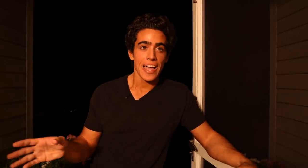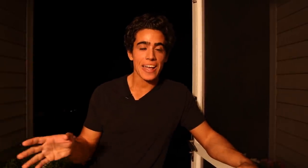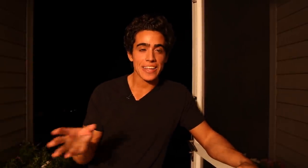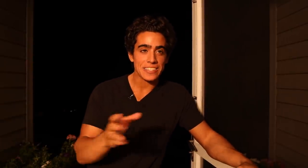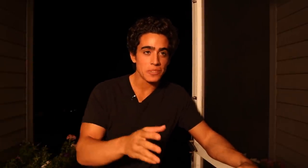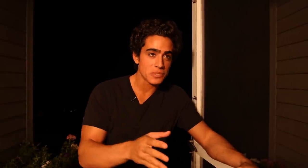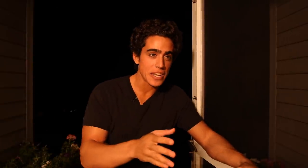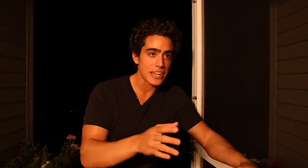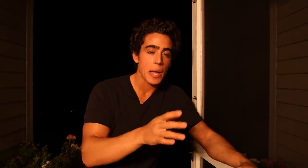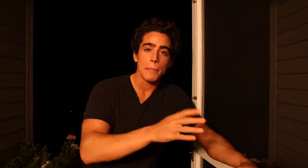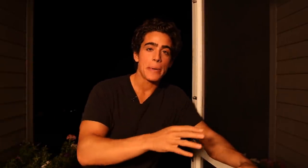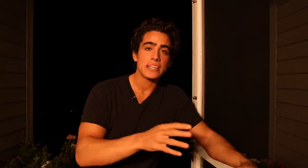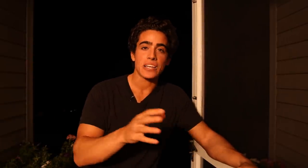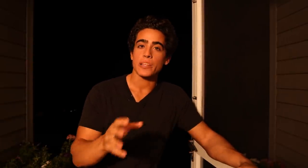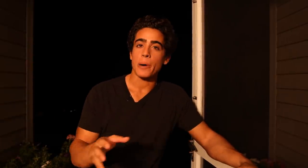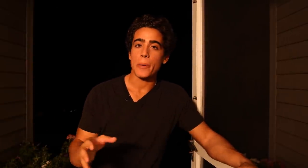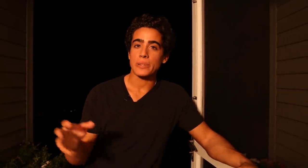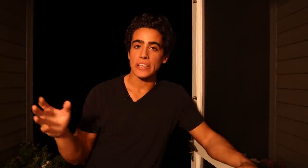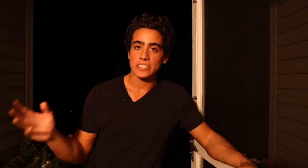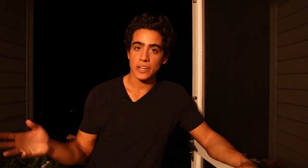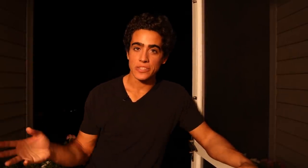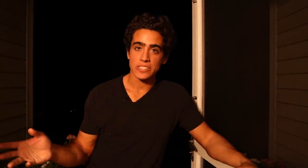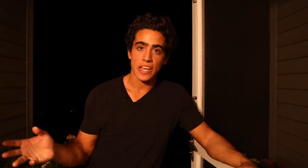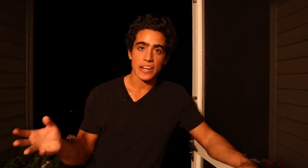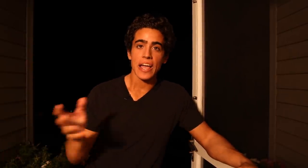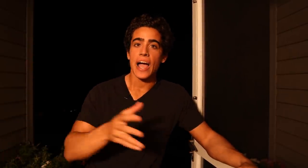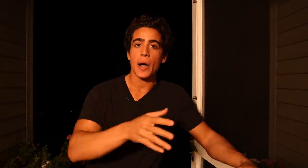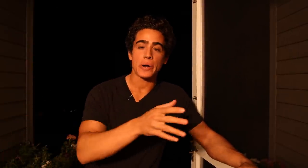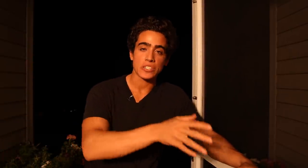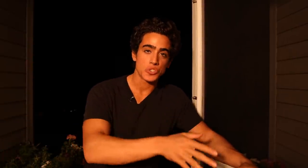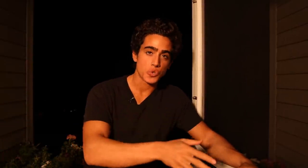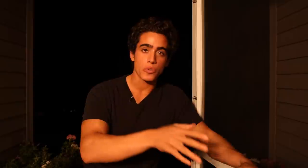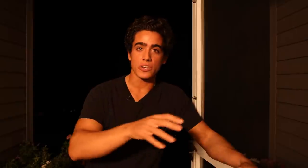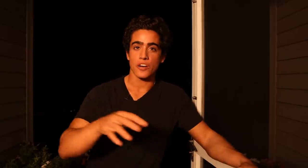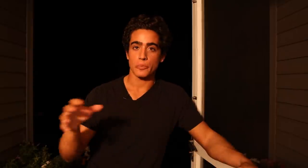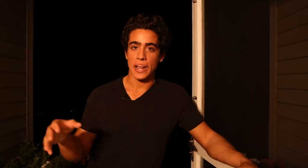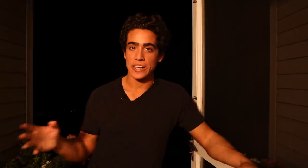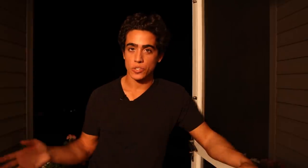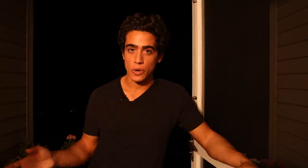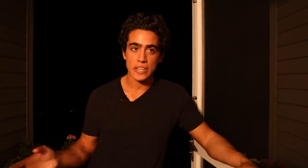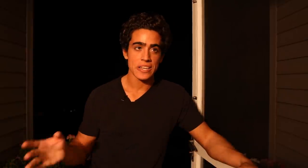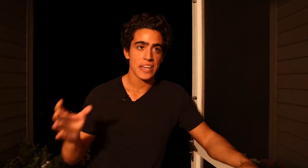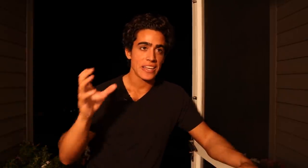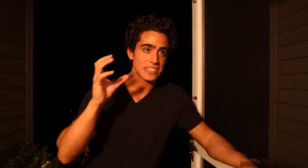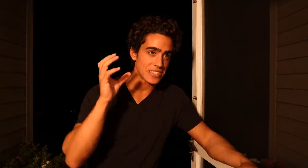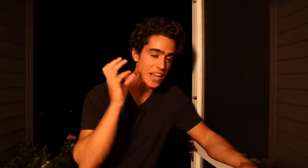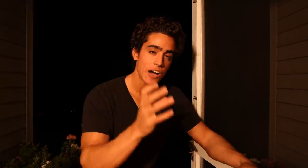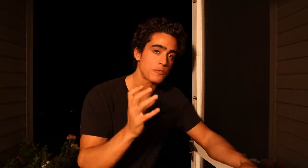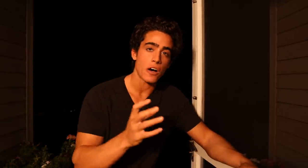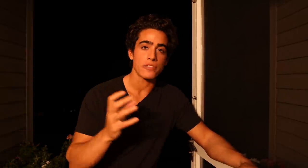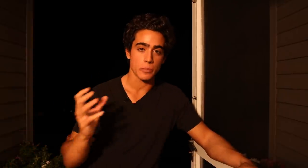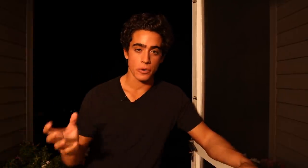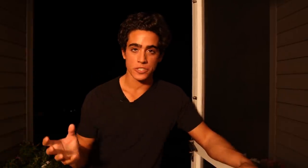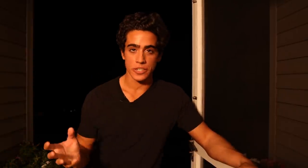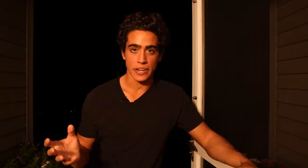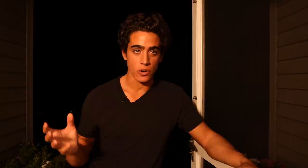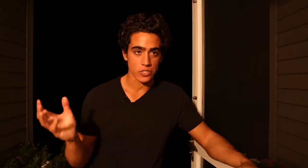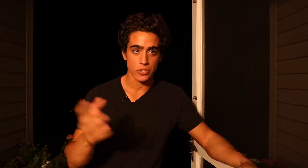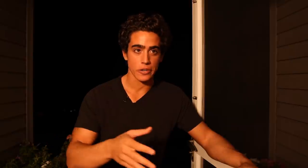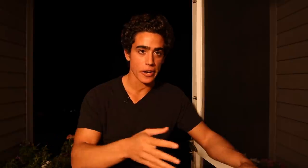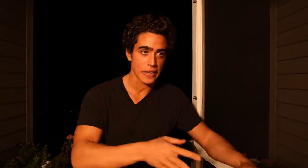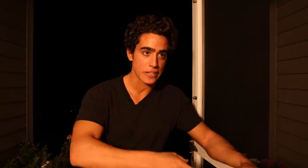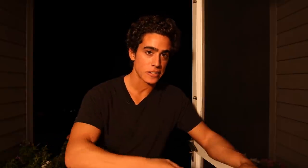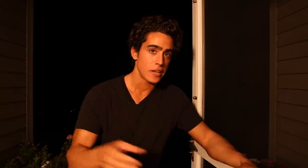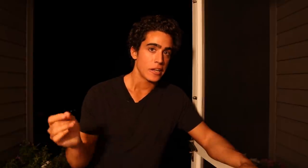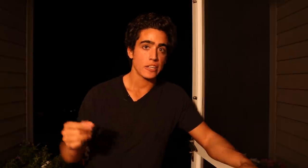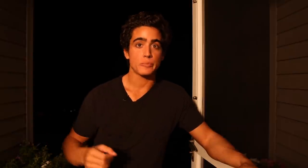true. It seems like based on the population of the state how much control the government has already is how far they are pushing it